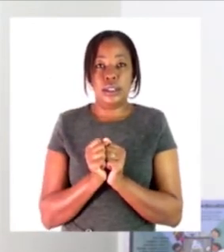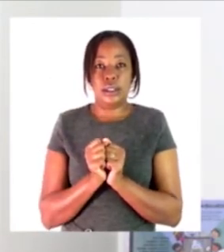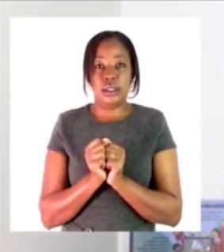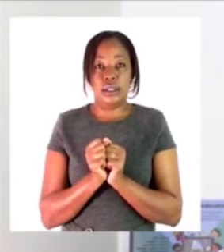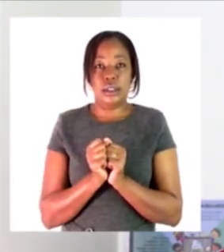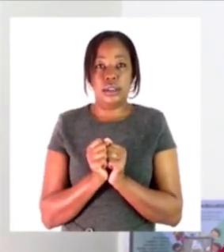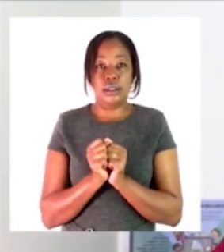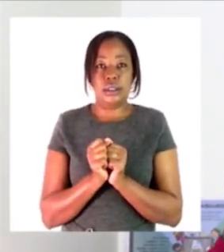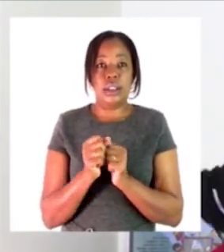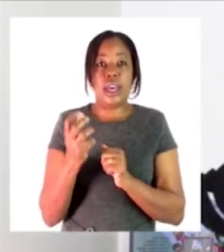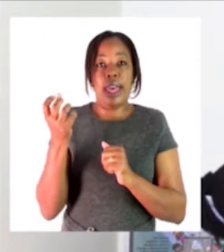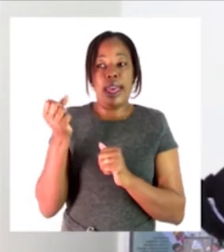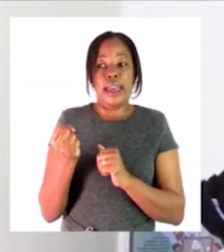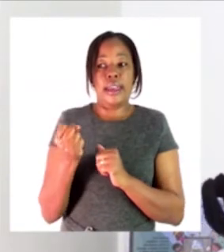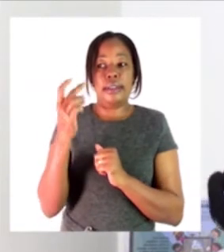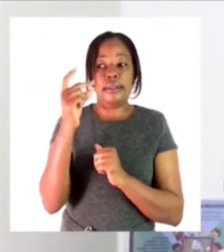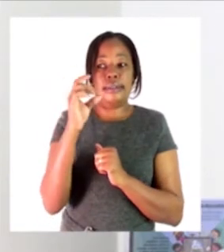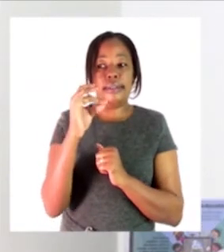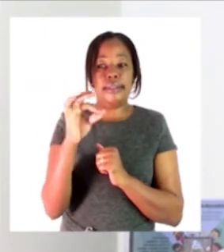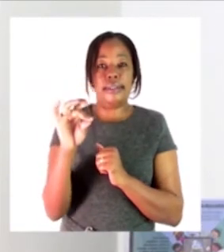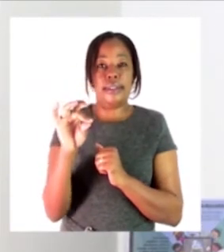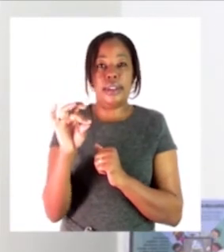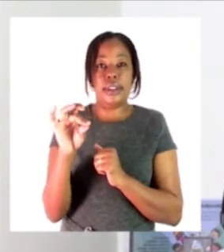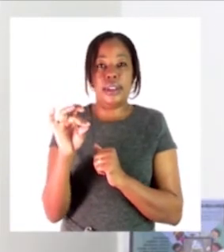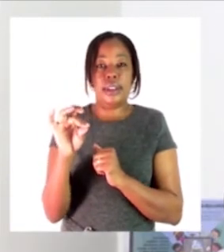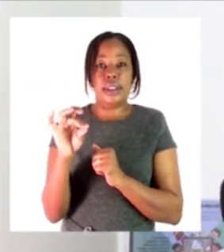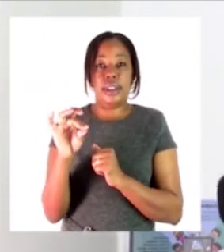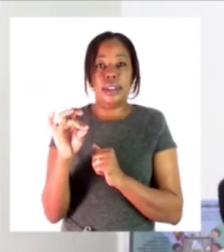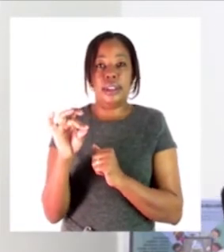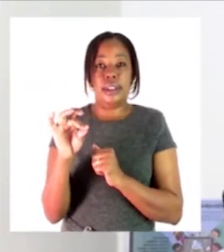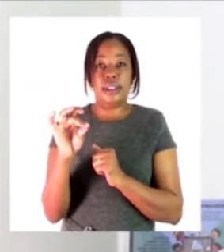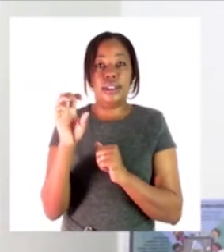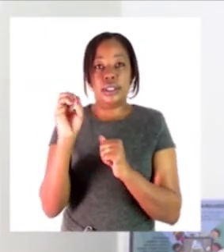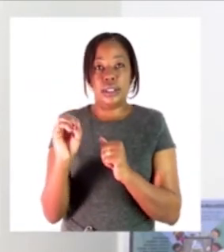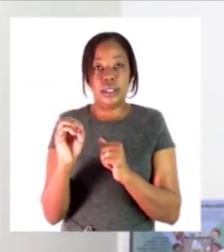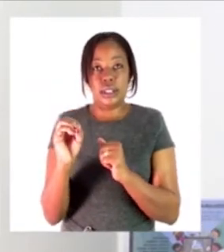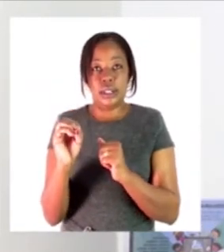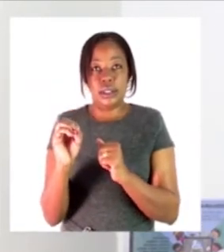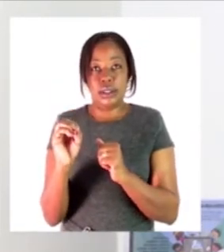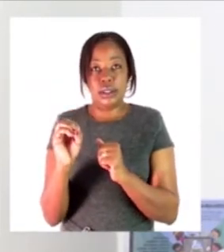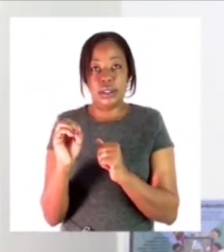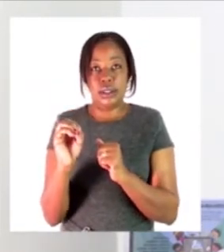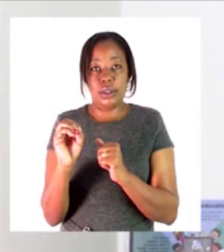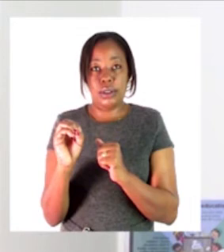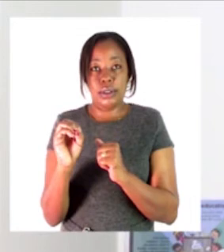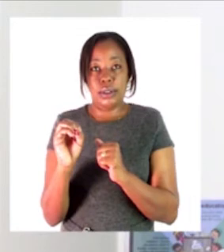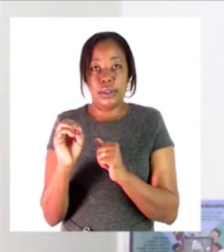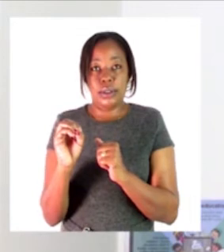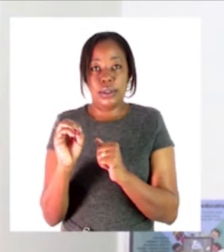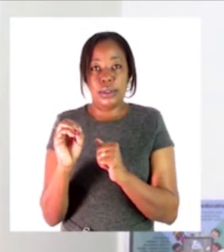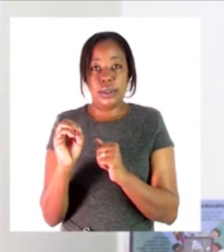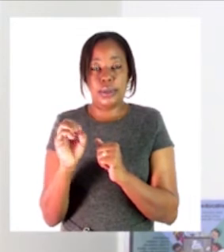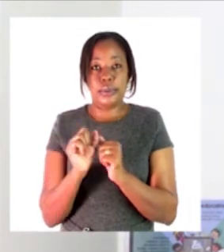have 8 tens, meaning it's a 80 already on its own. This one. Let me write with another